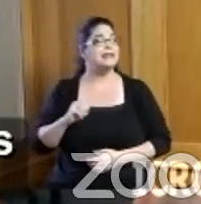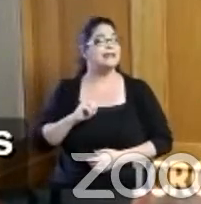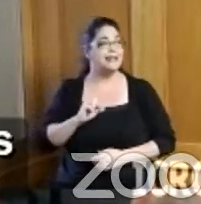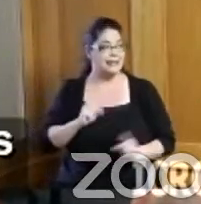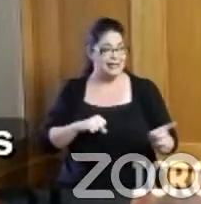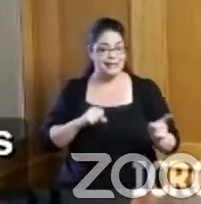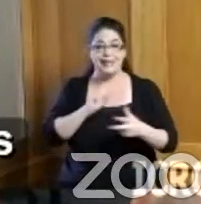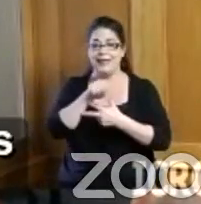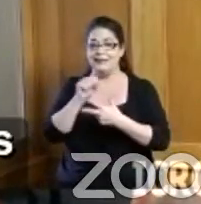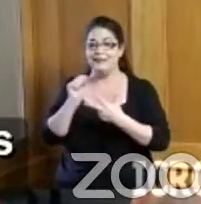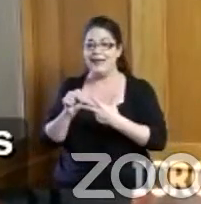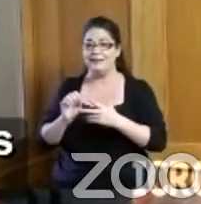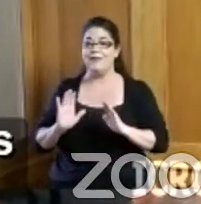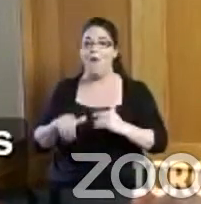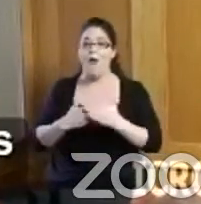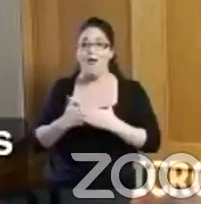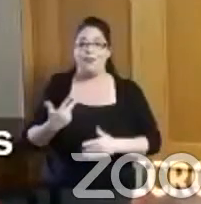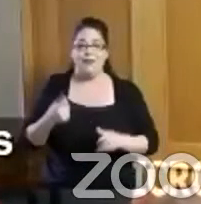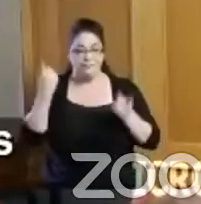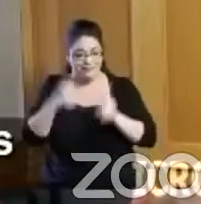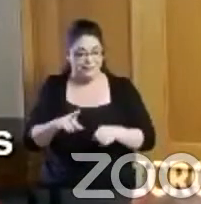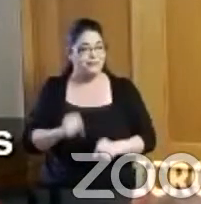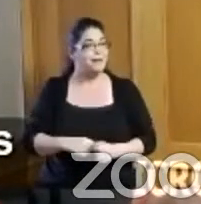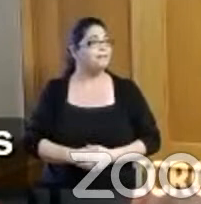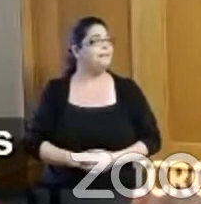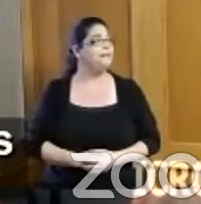Commissioner Driehaus? Yes. Thank you so much.